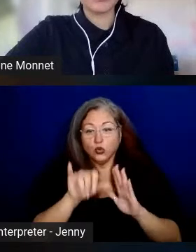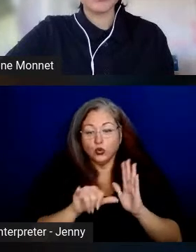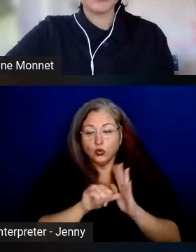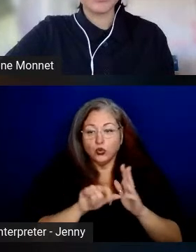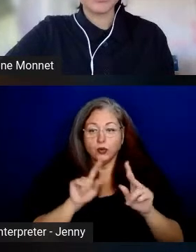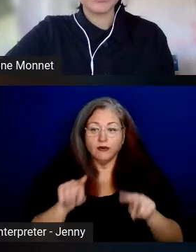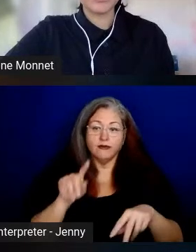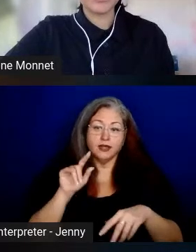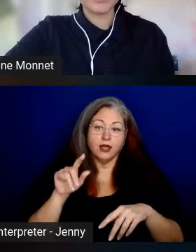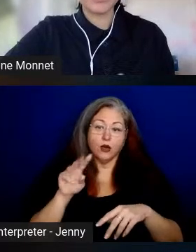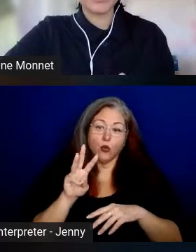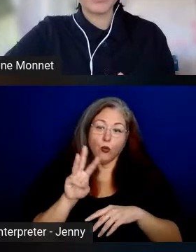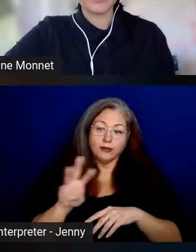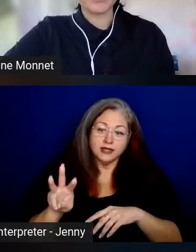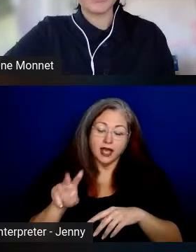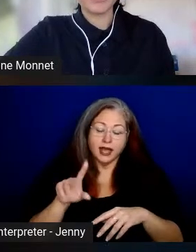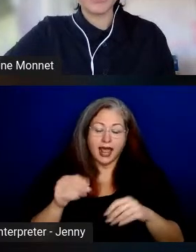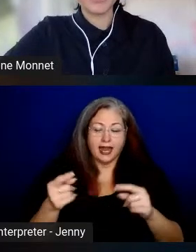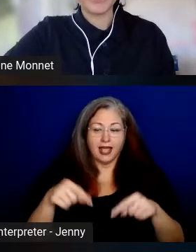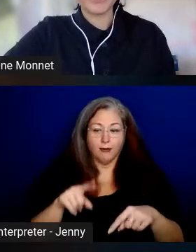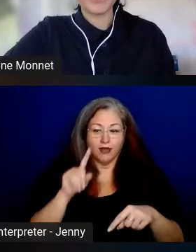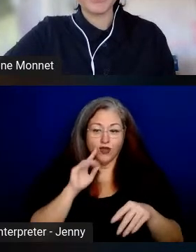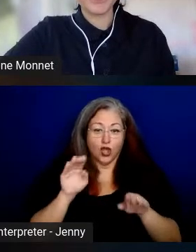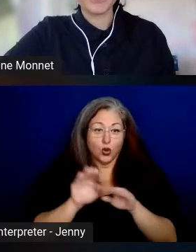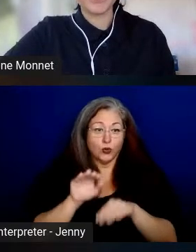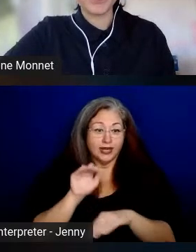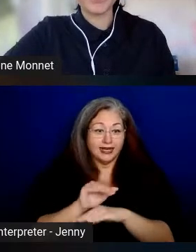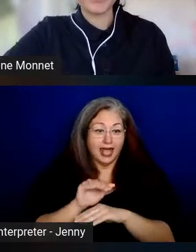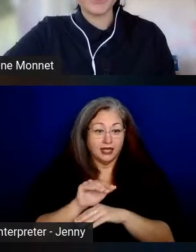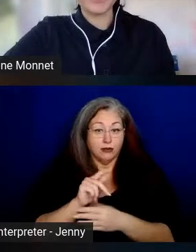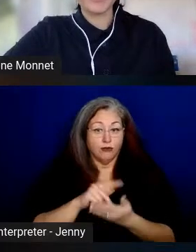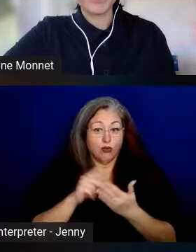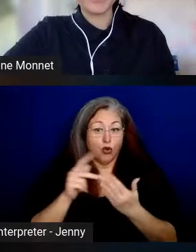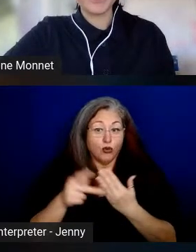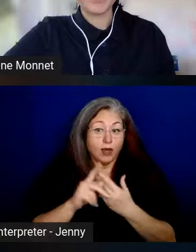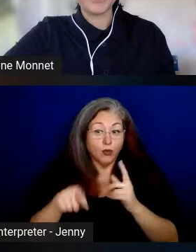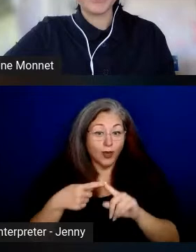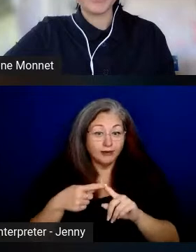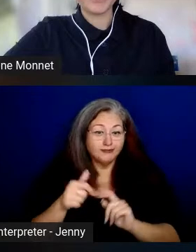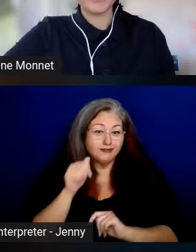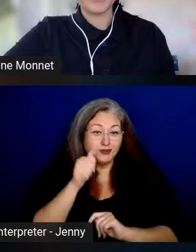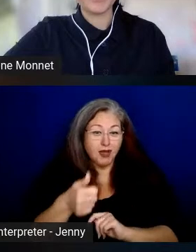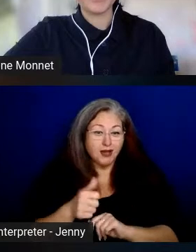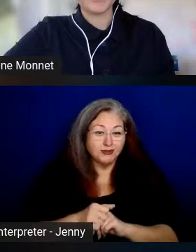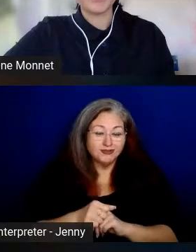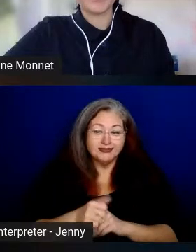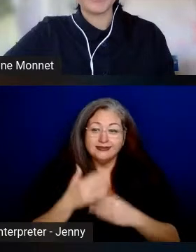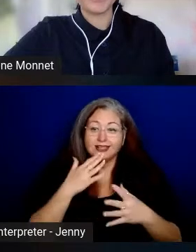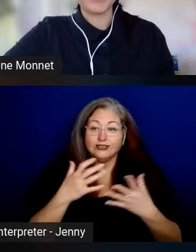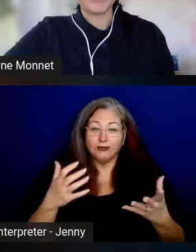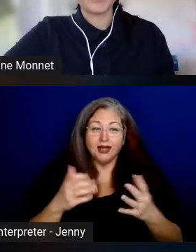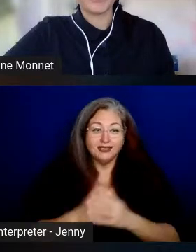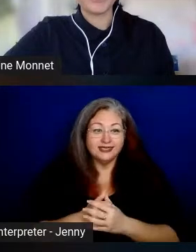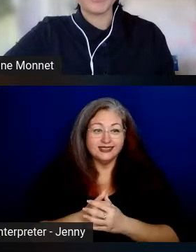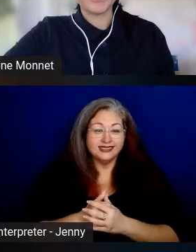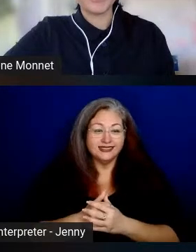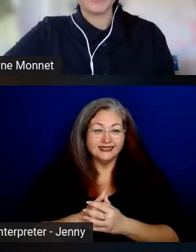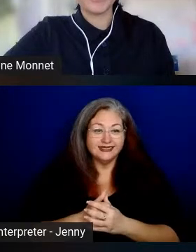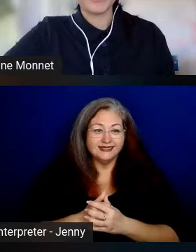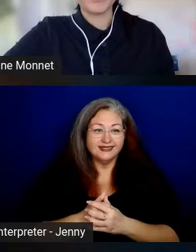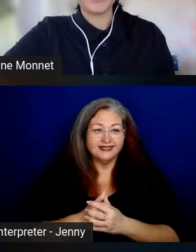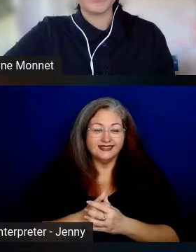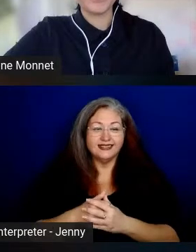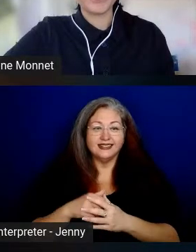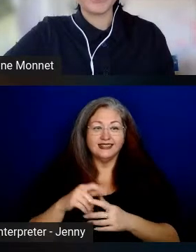and come back here for the closing night program tomorrow. So thank you very much, Chaltumay and Tocayal, and